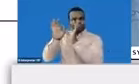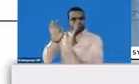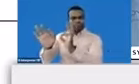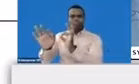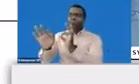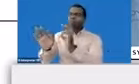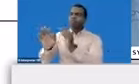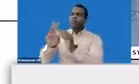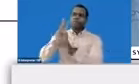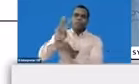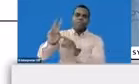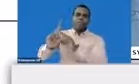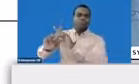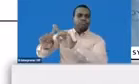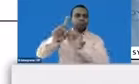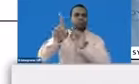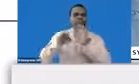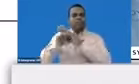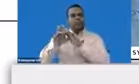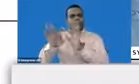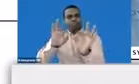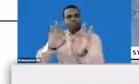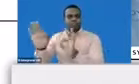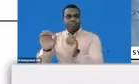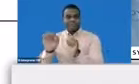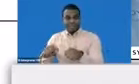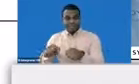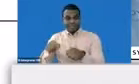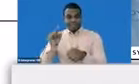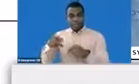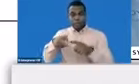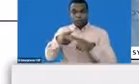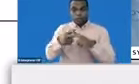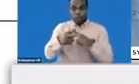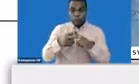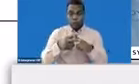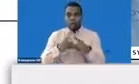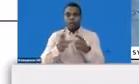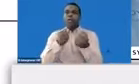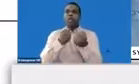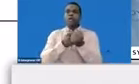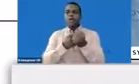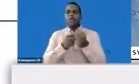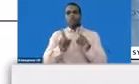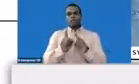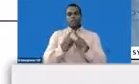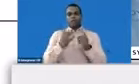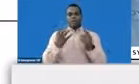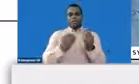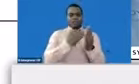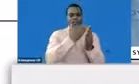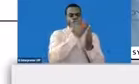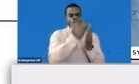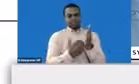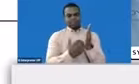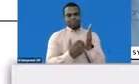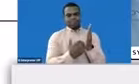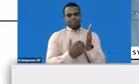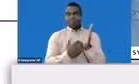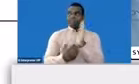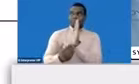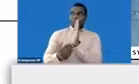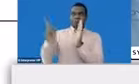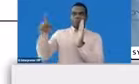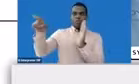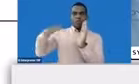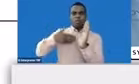contains tips to website owners, kind of how to, for example, create the accessibility statement so that it